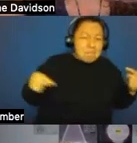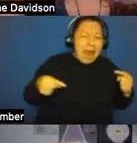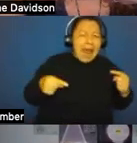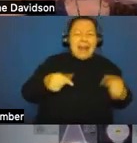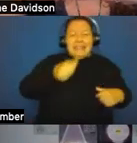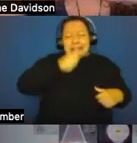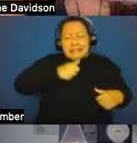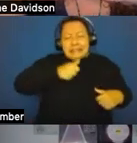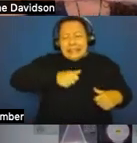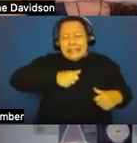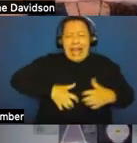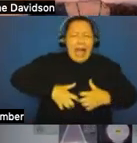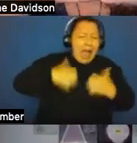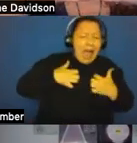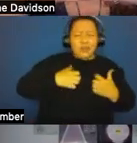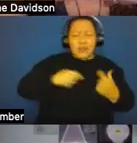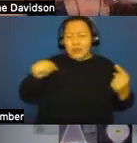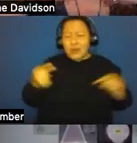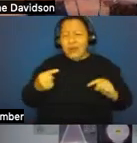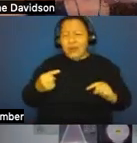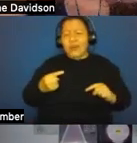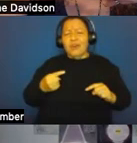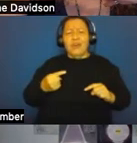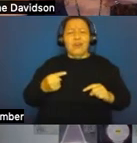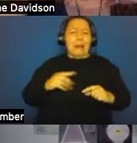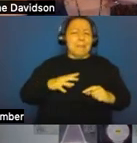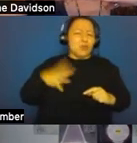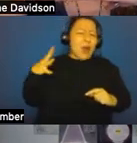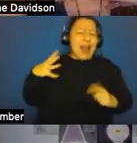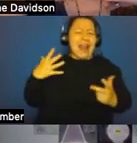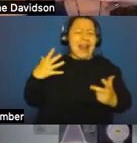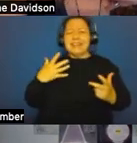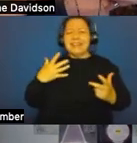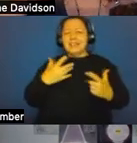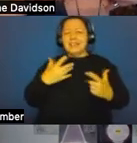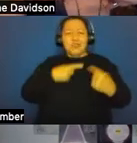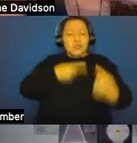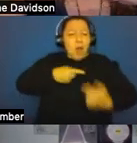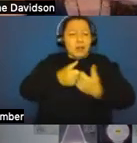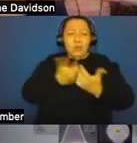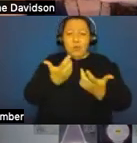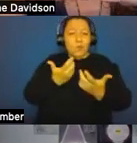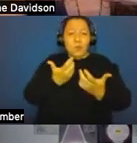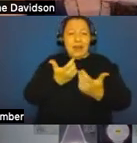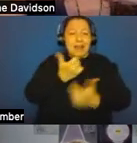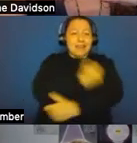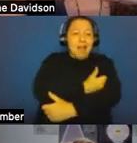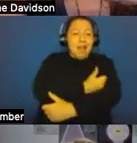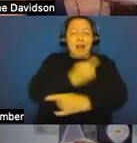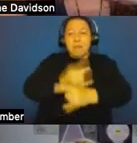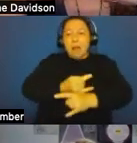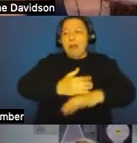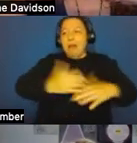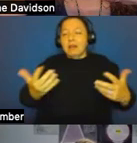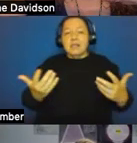angry, hurt, betrayed, struggling with substance abuse, all the things that come with